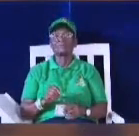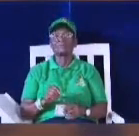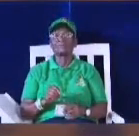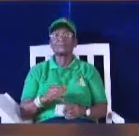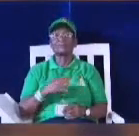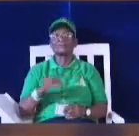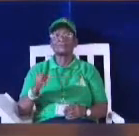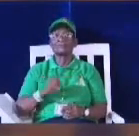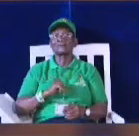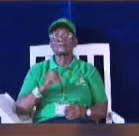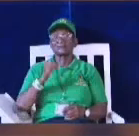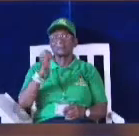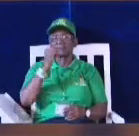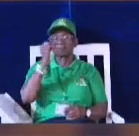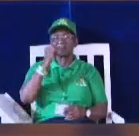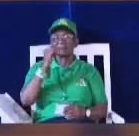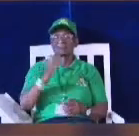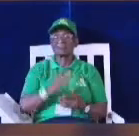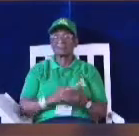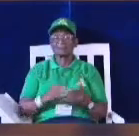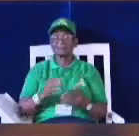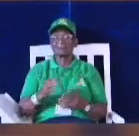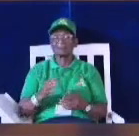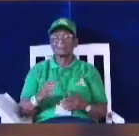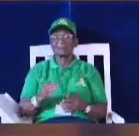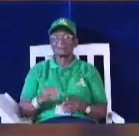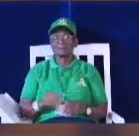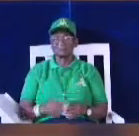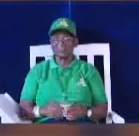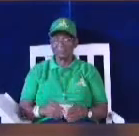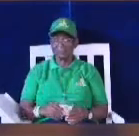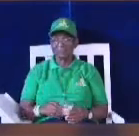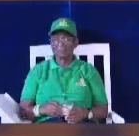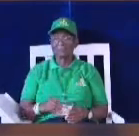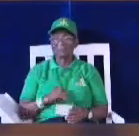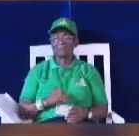And I ate something that I wasn't accustomed to.